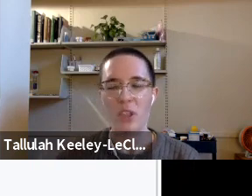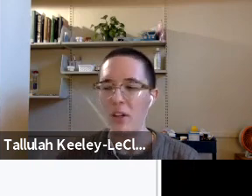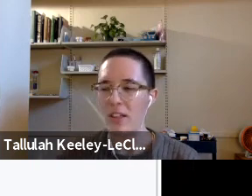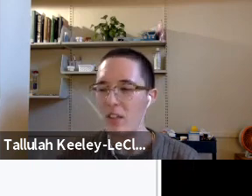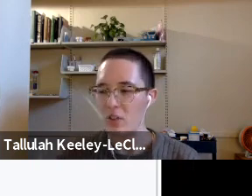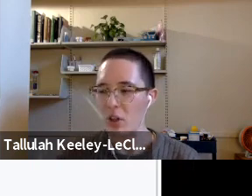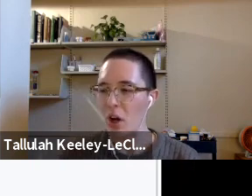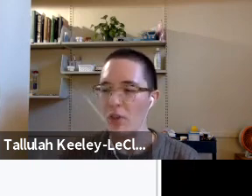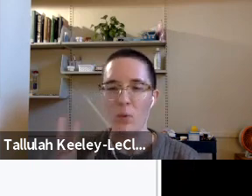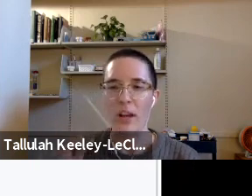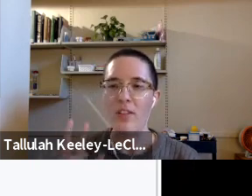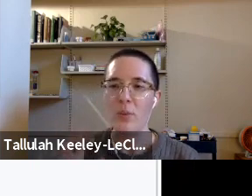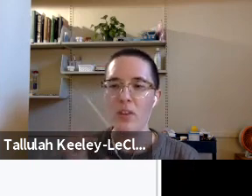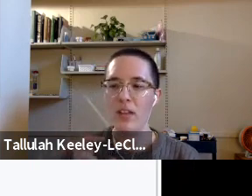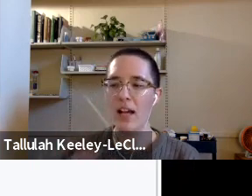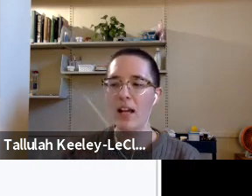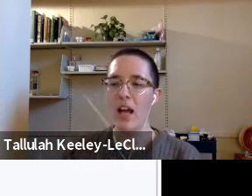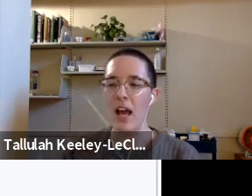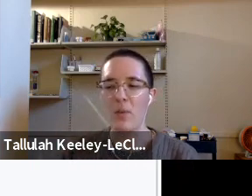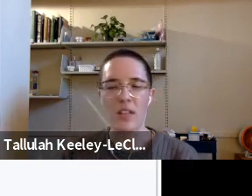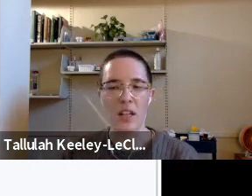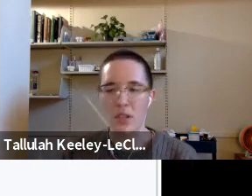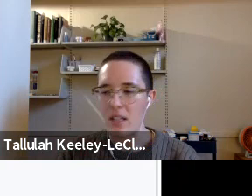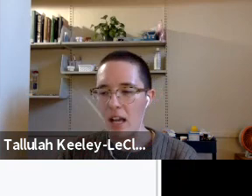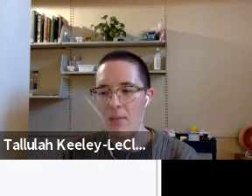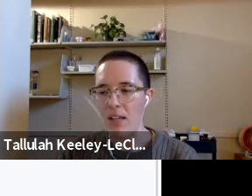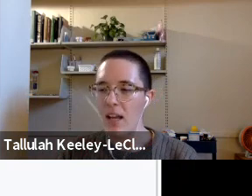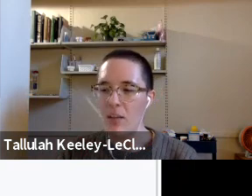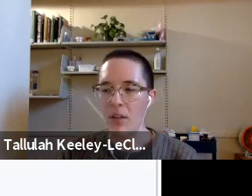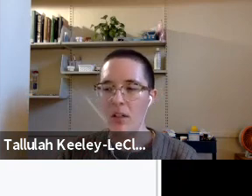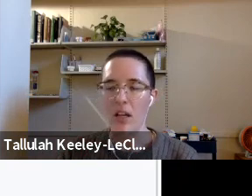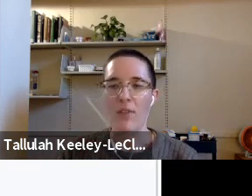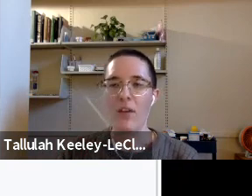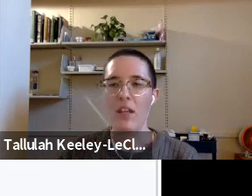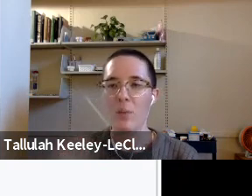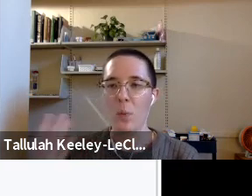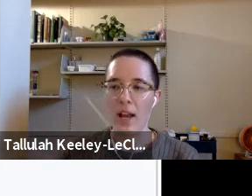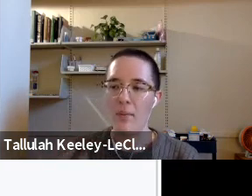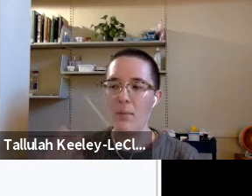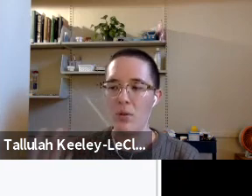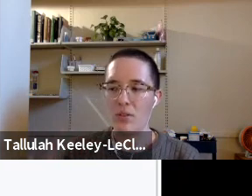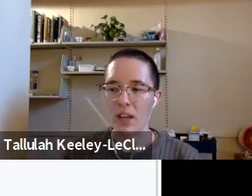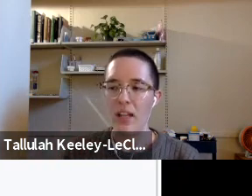also shared this concern over race suicide and was interested in maintaining the purity of this white, most fit